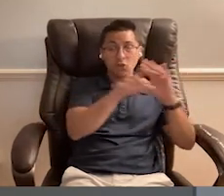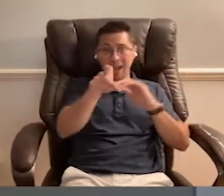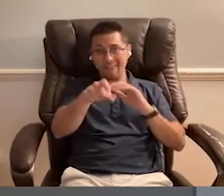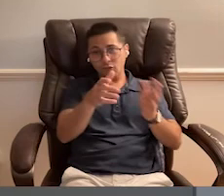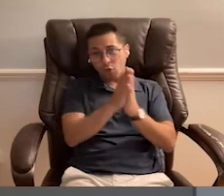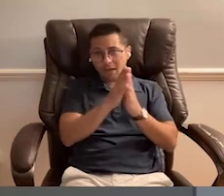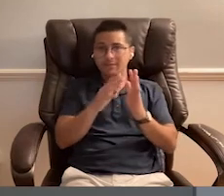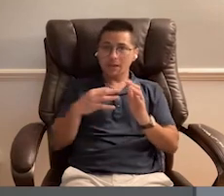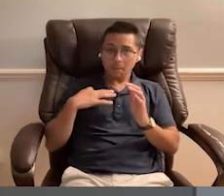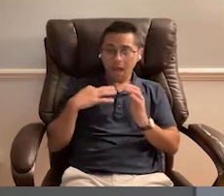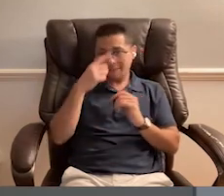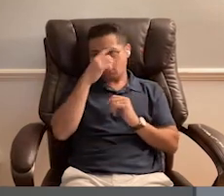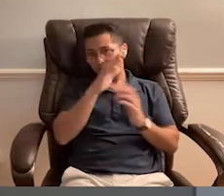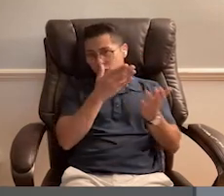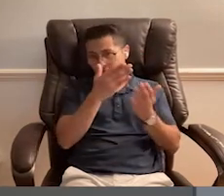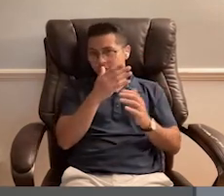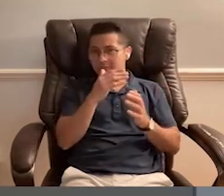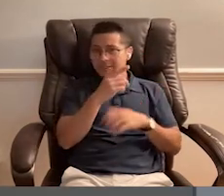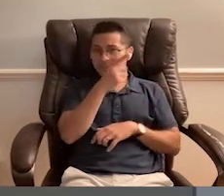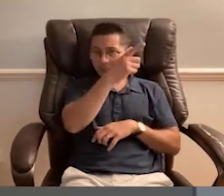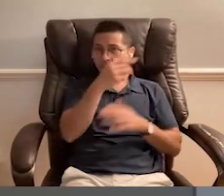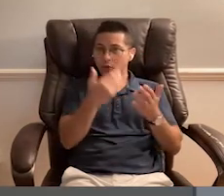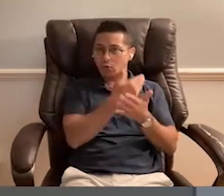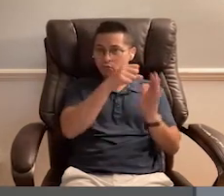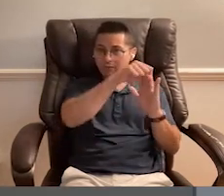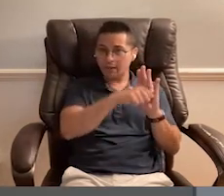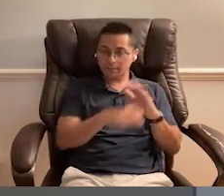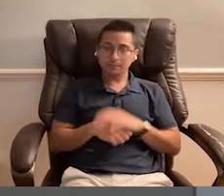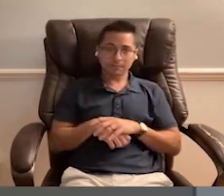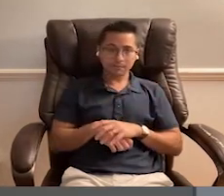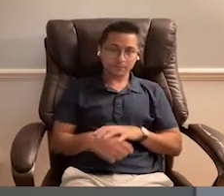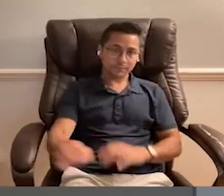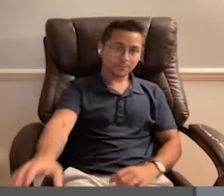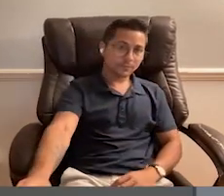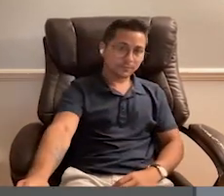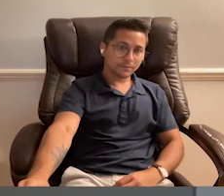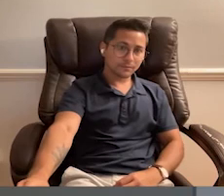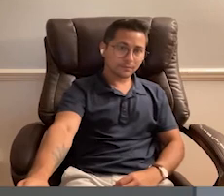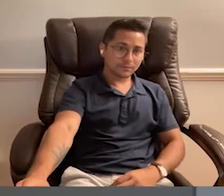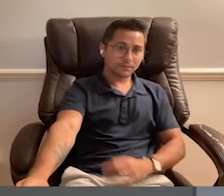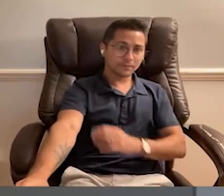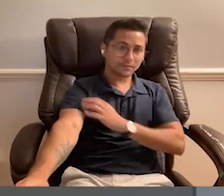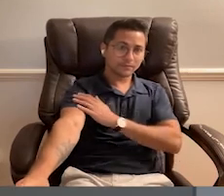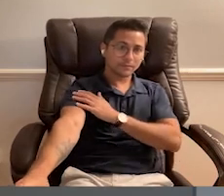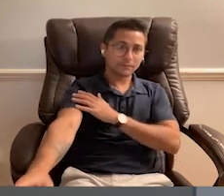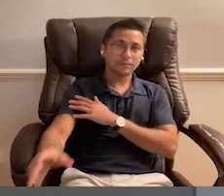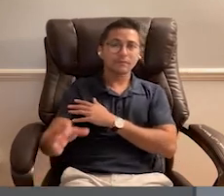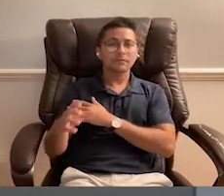similarly, if you're moving to another state, you would have to request, apply for the services, waiver services in a different state. And when we have our